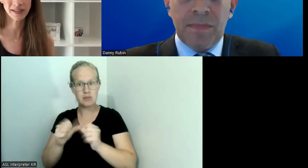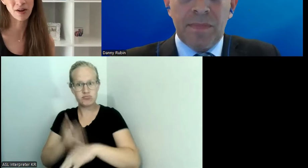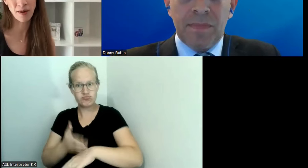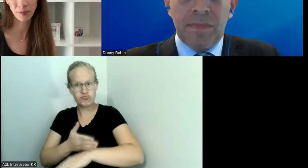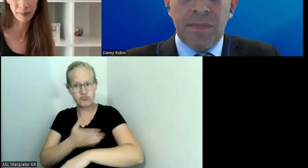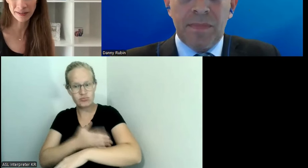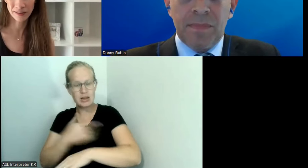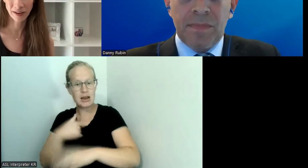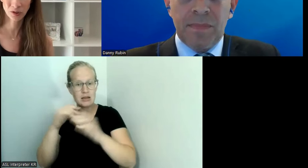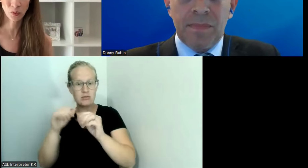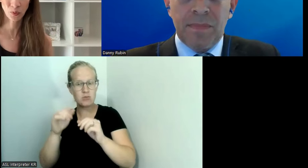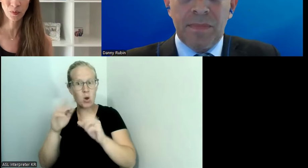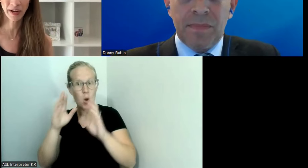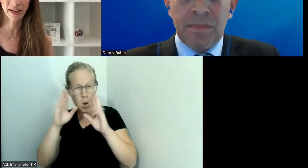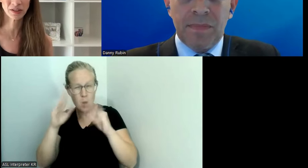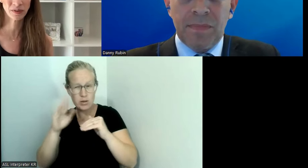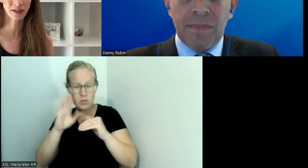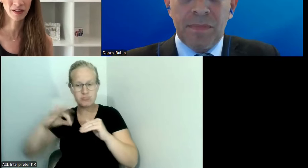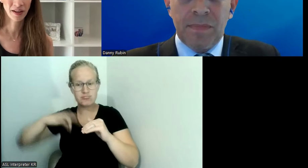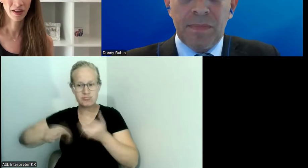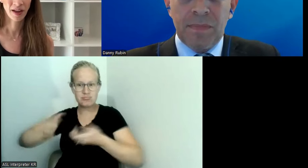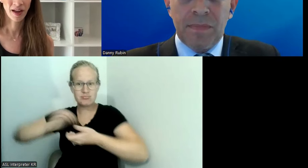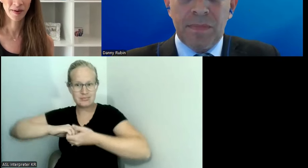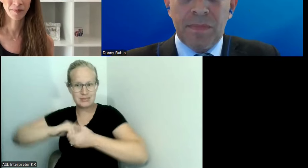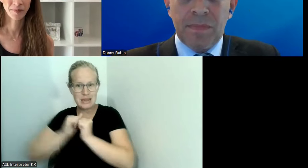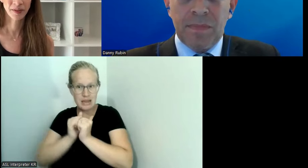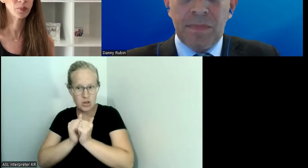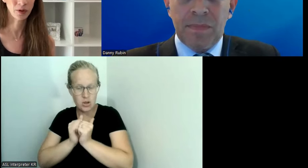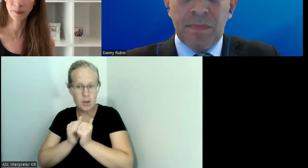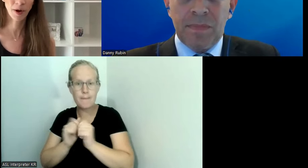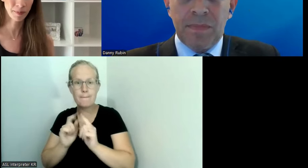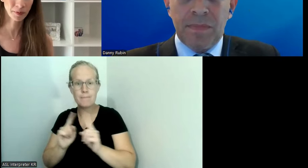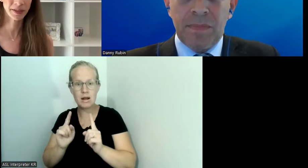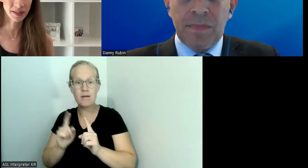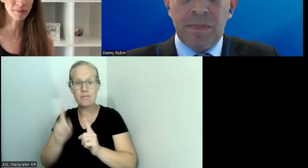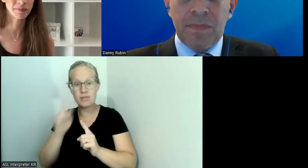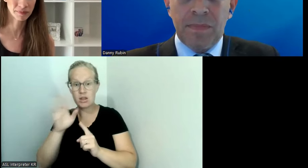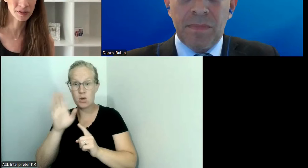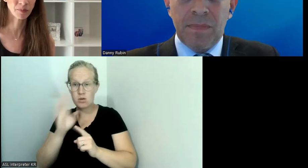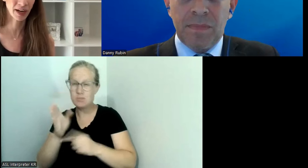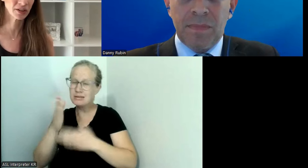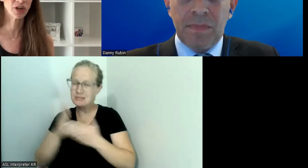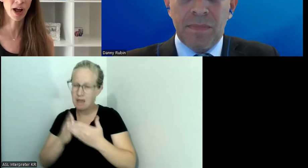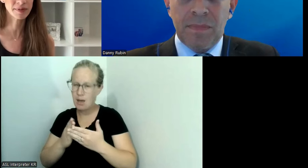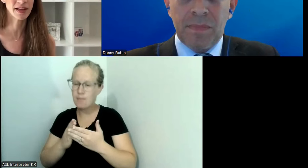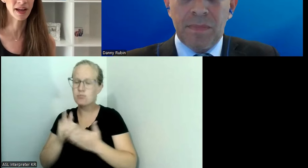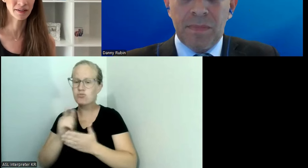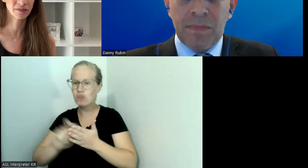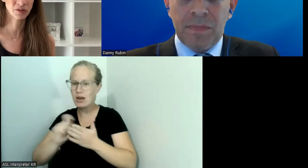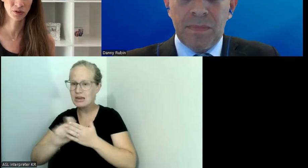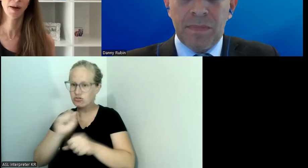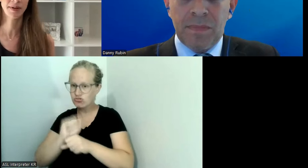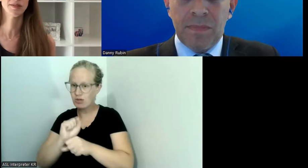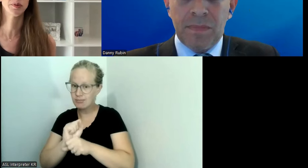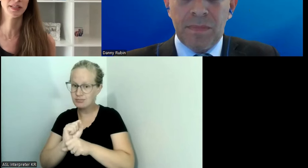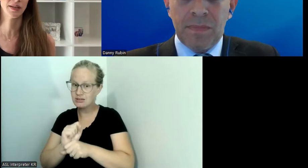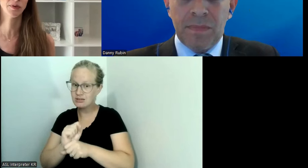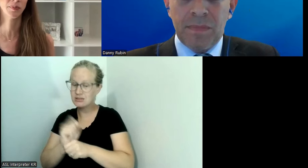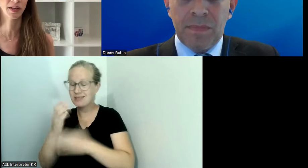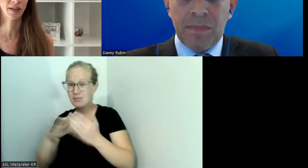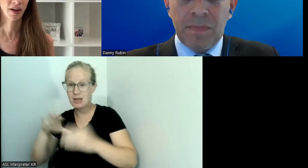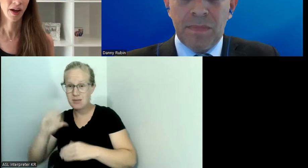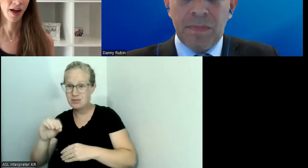hoping it's a compliment, a tool, but I do think, um, there will be probably some, some writing jobs that certain companies